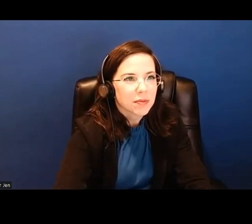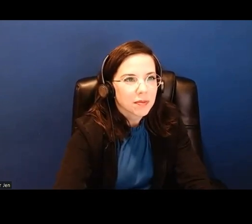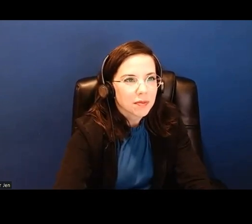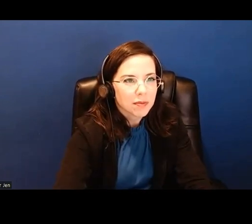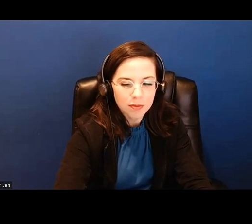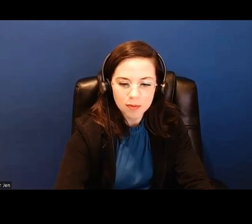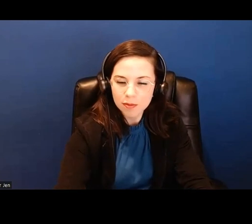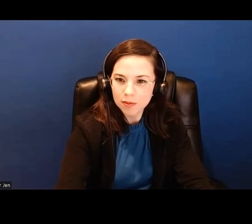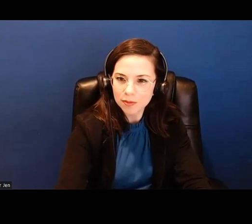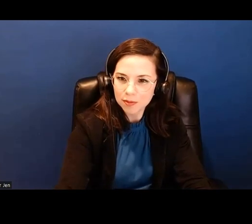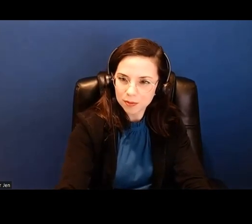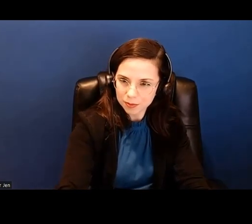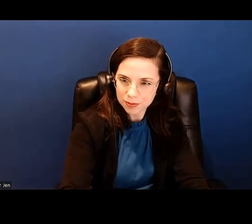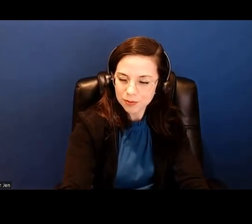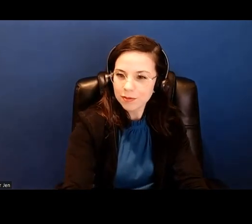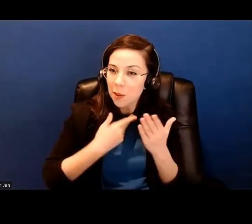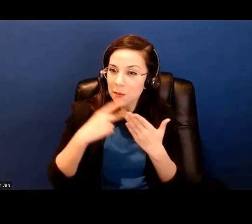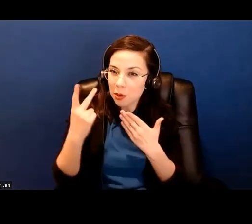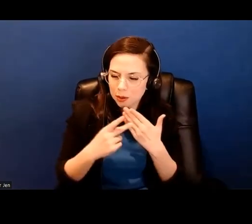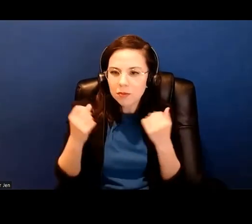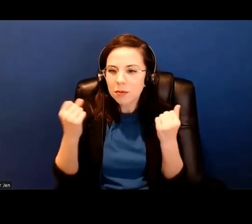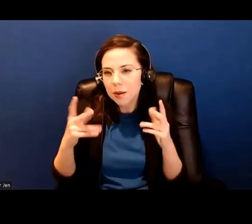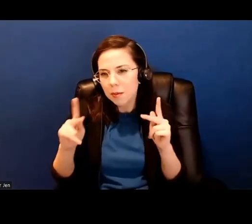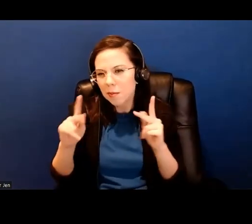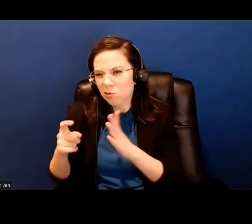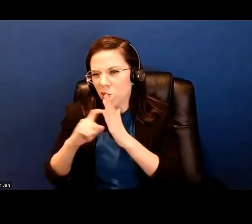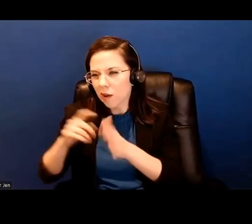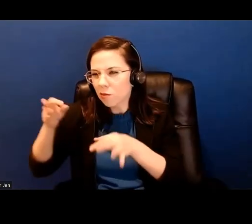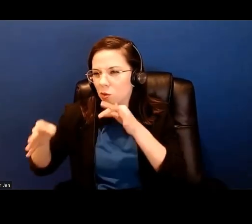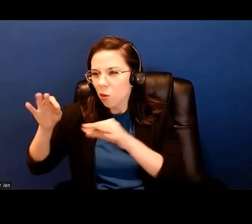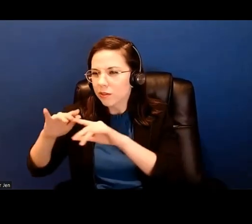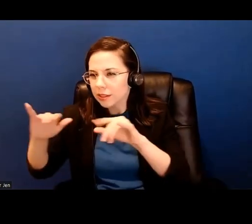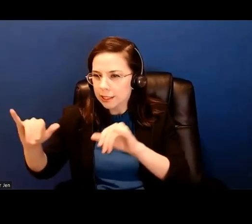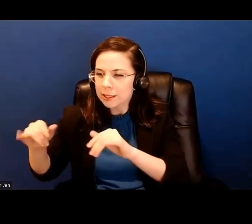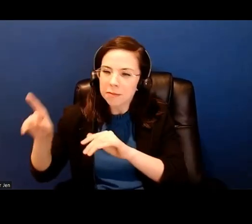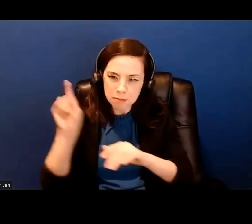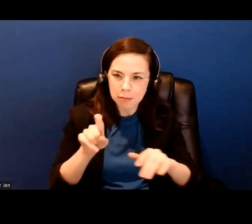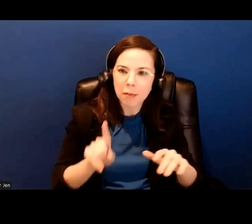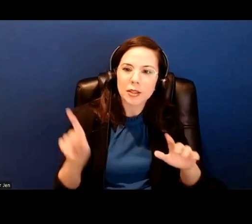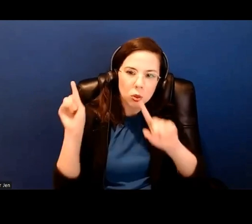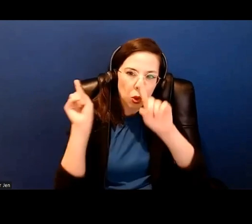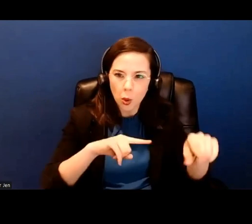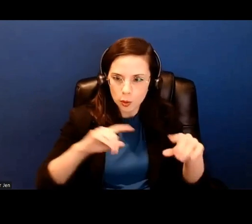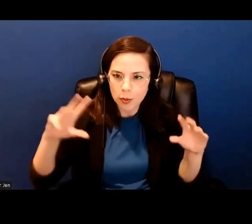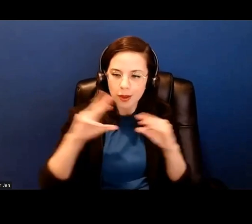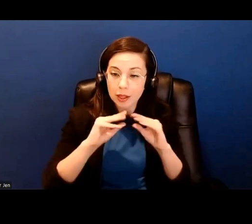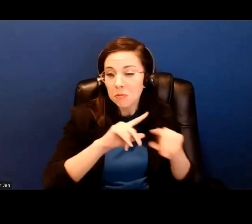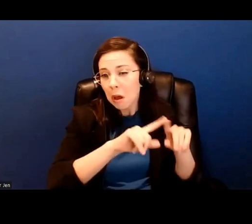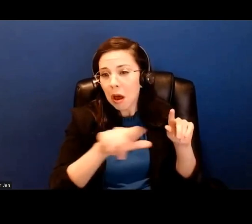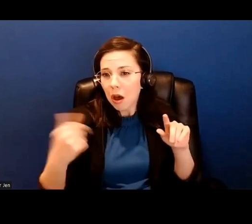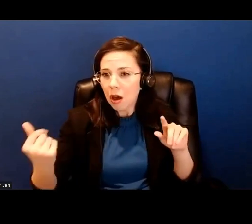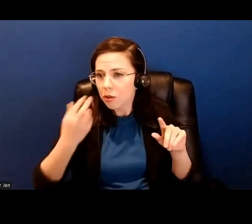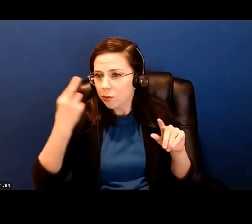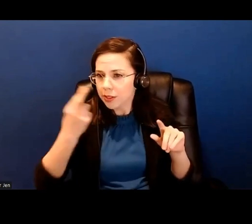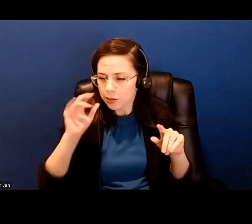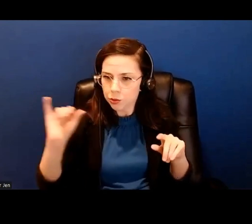program. Many people are mandated by the criminal justice system still to come into the program, and people are also coming from a variety of different sources.